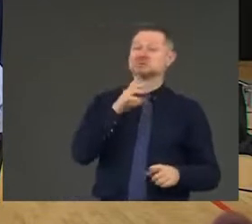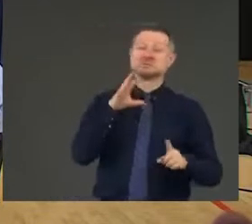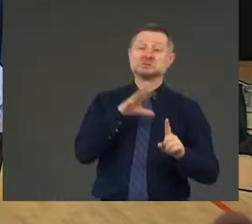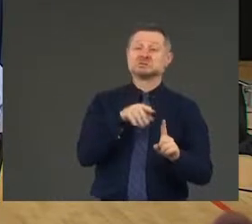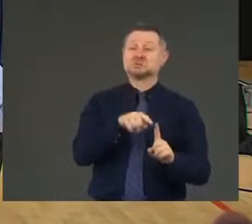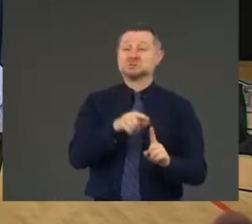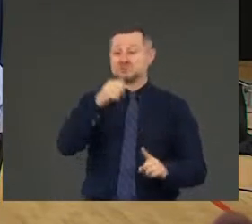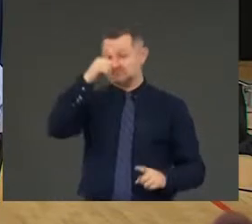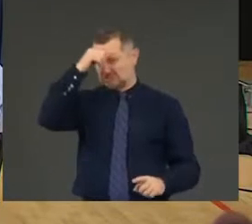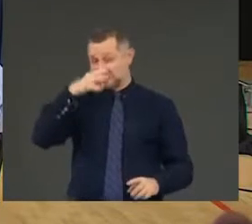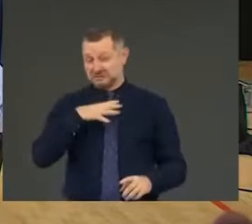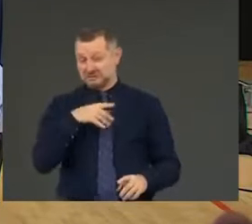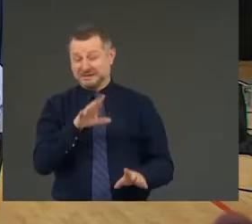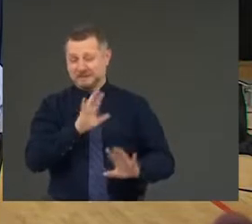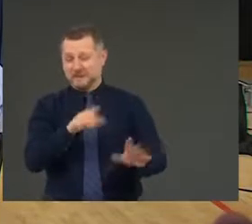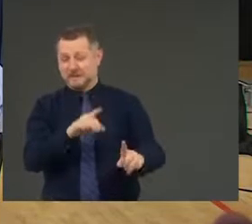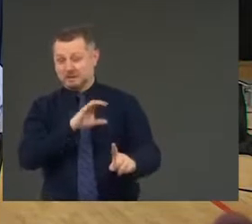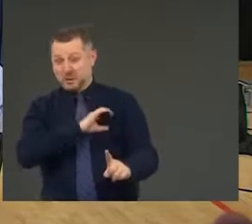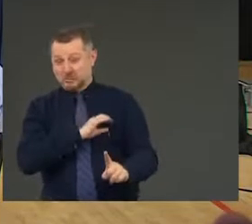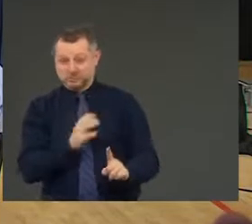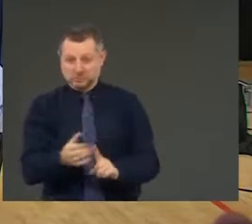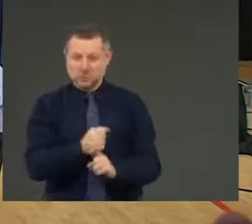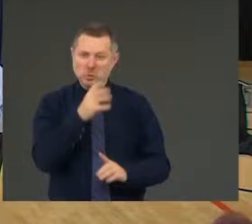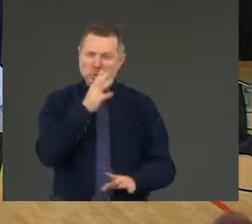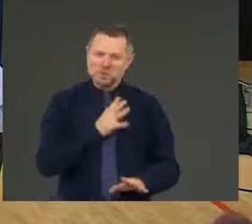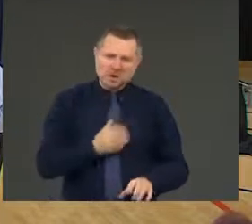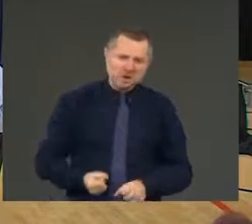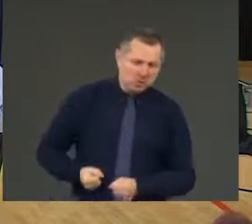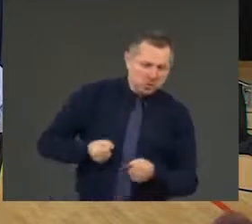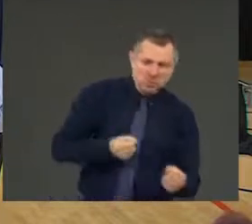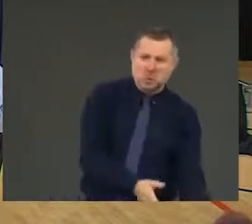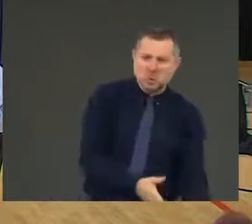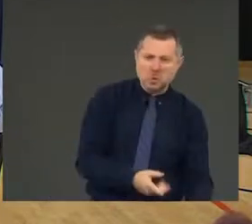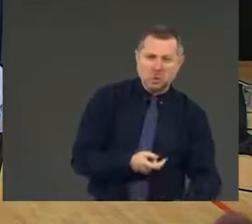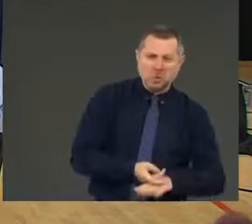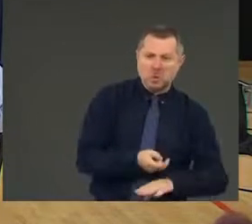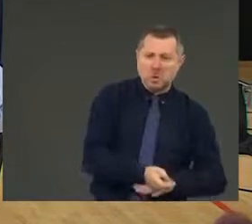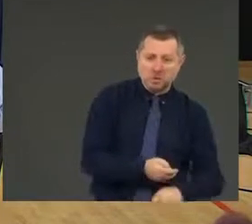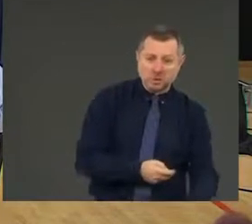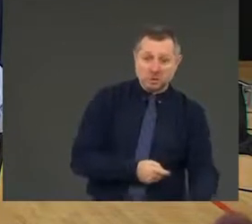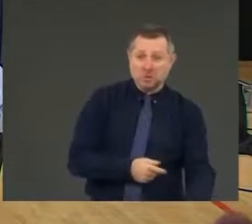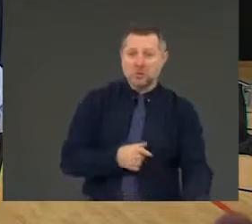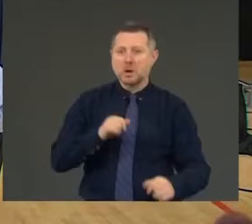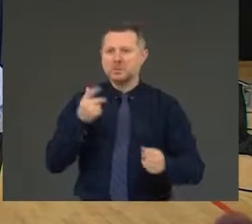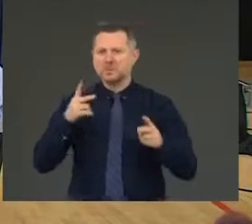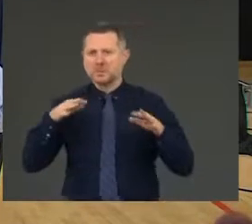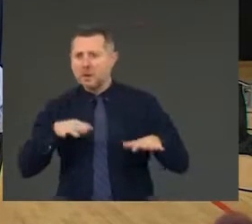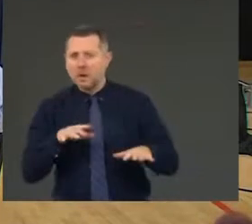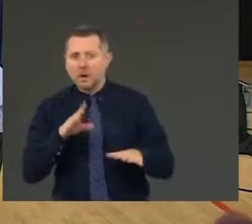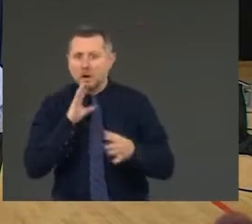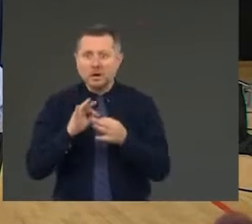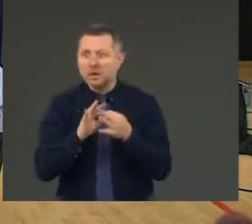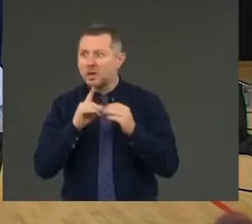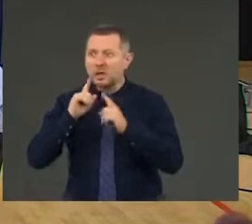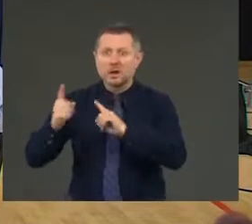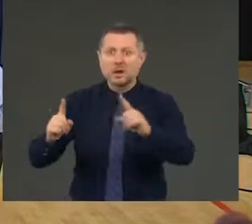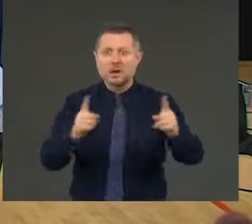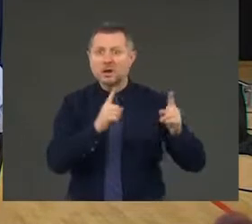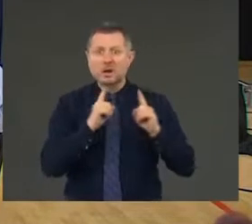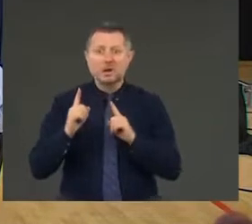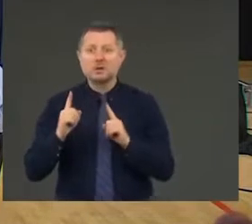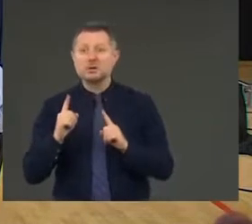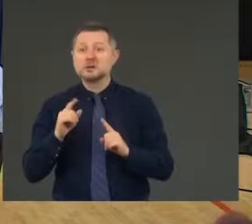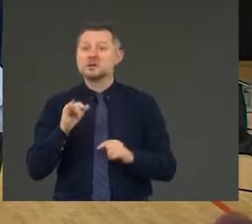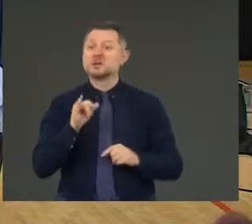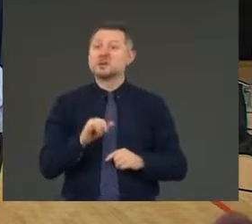on the ground, you know, has led to some details that this was the latest in the history of bad behavior by